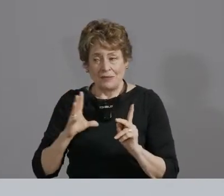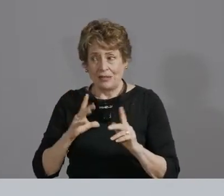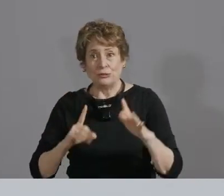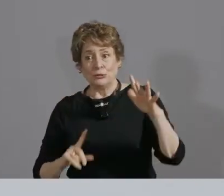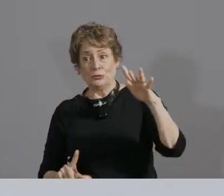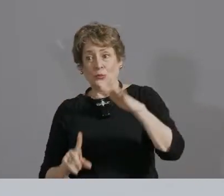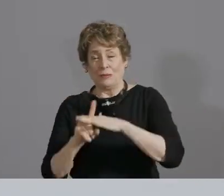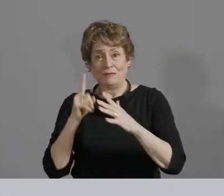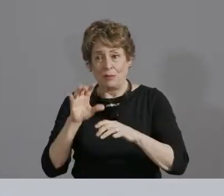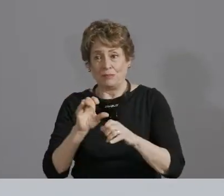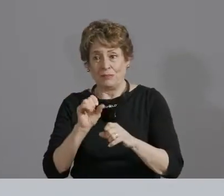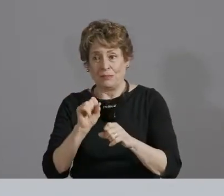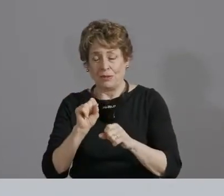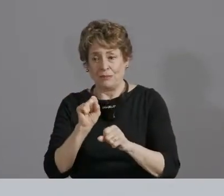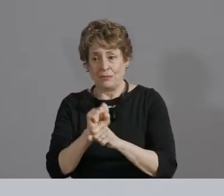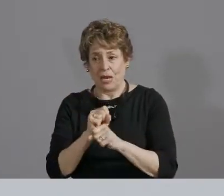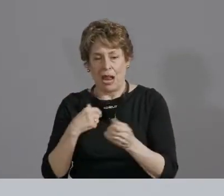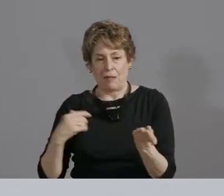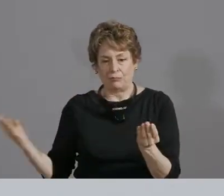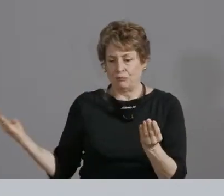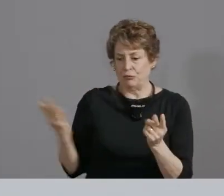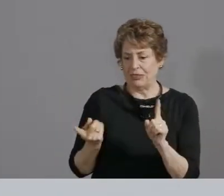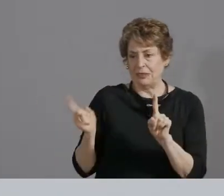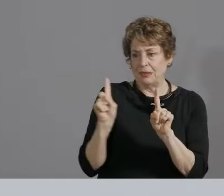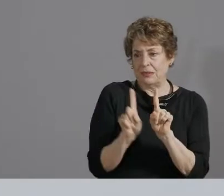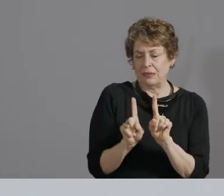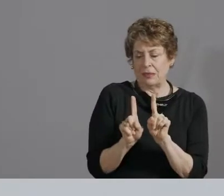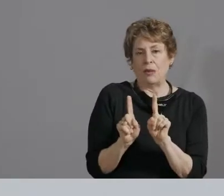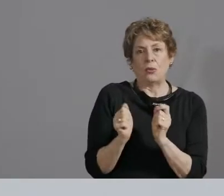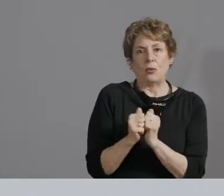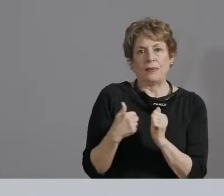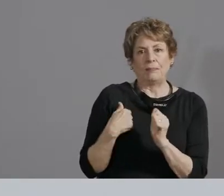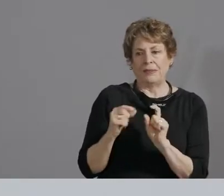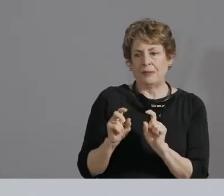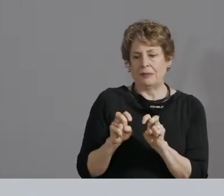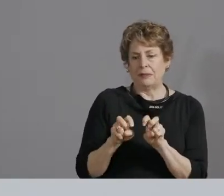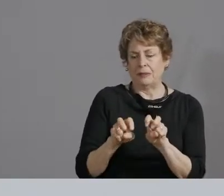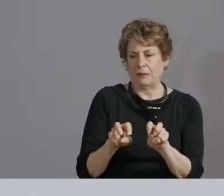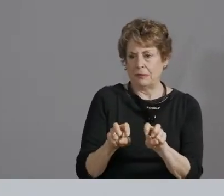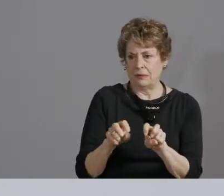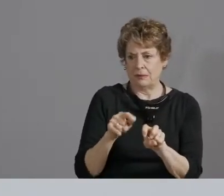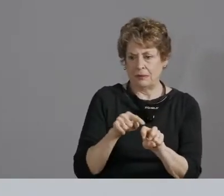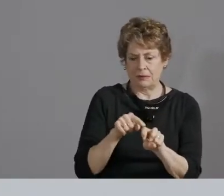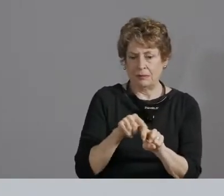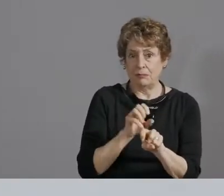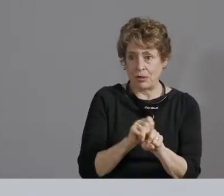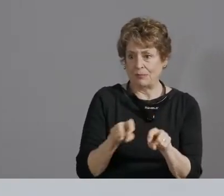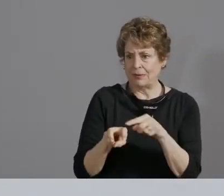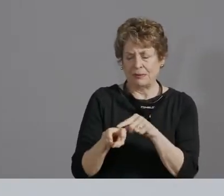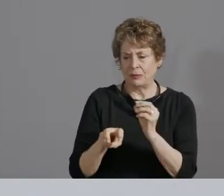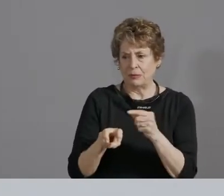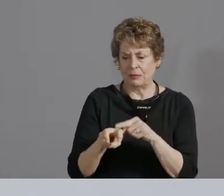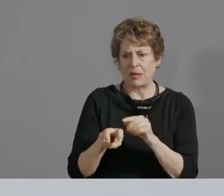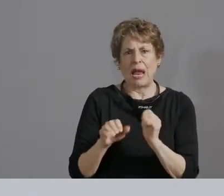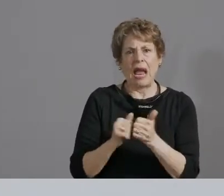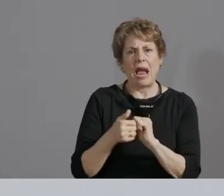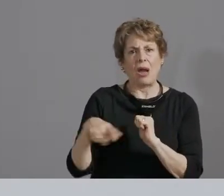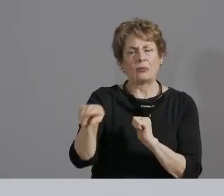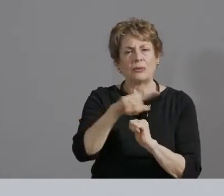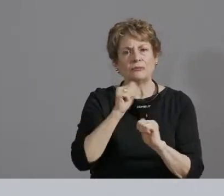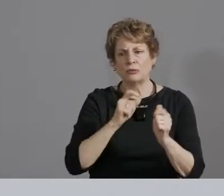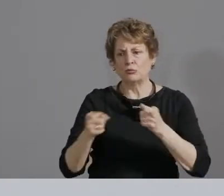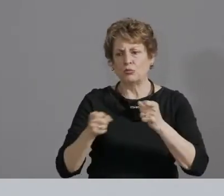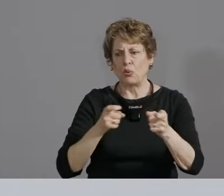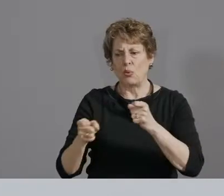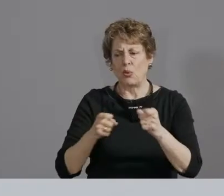the vaccine here. The question is, how does Arizona control that vaccines are administered to Arizona's residents and not people coming from other